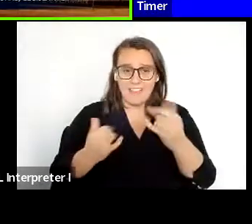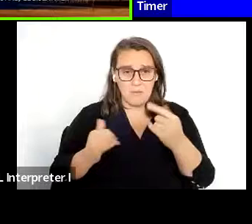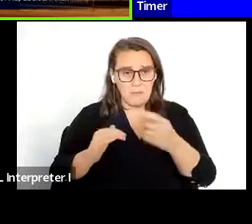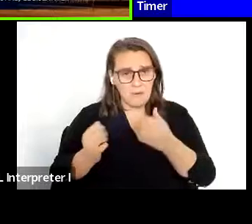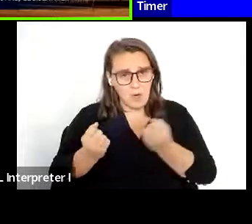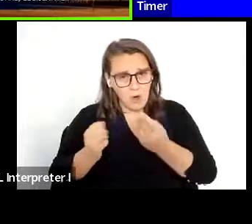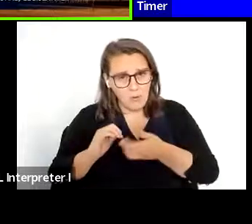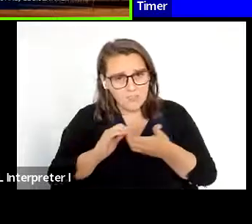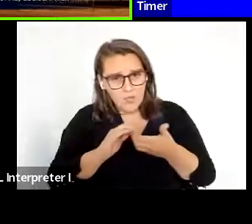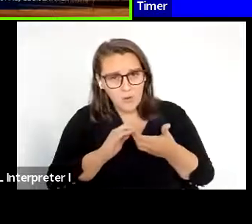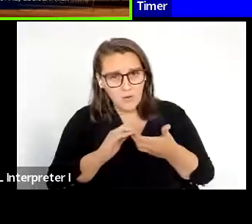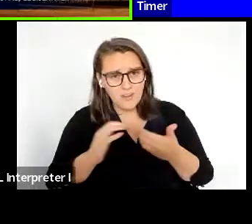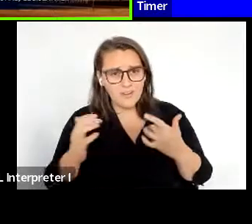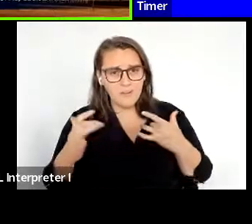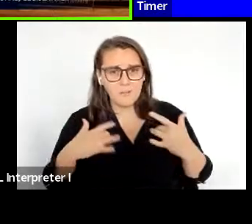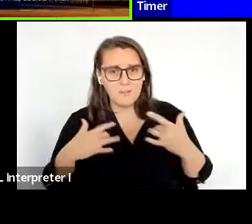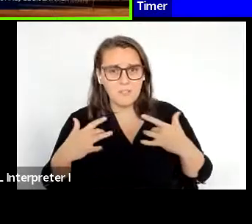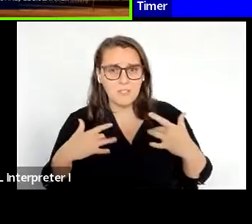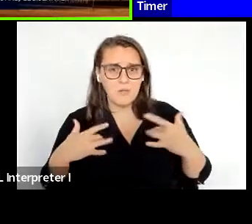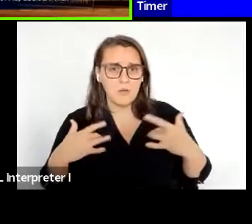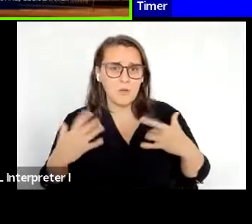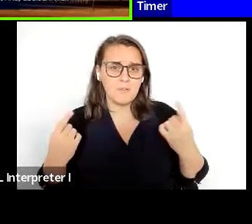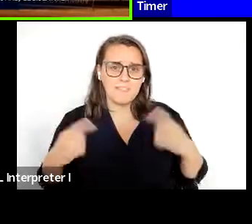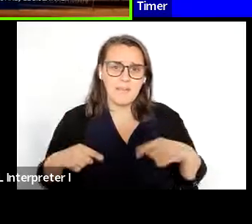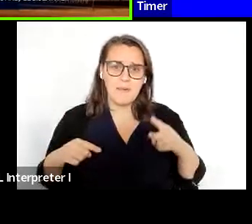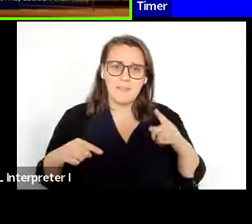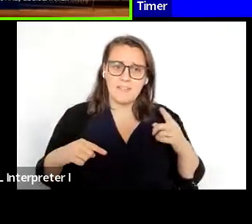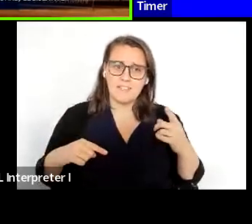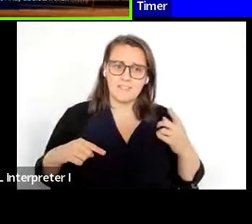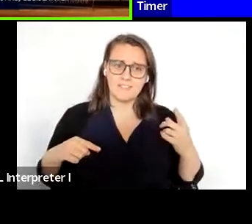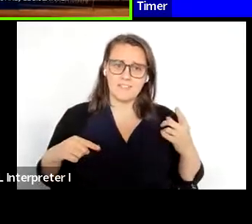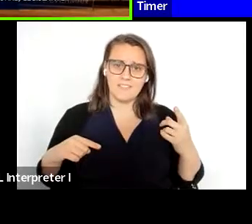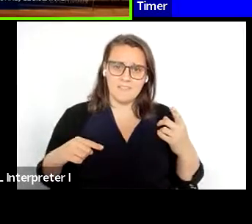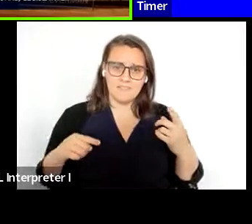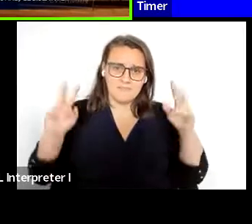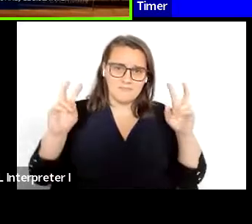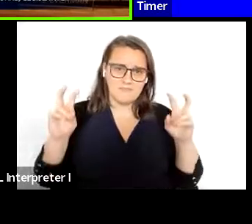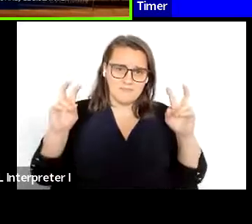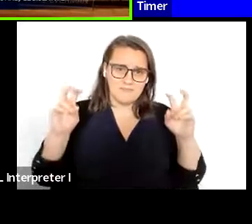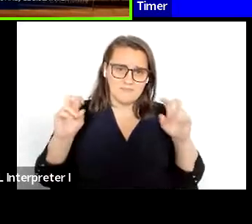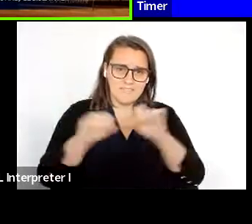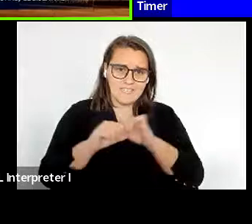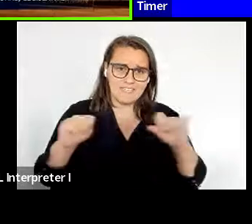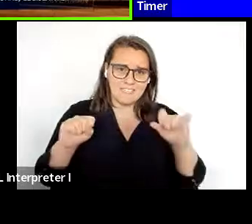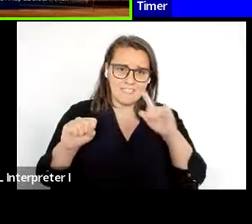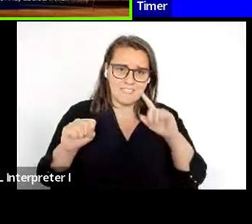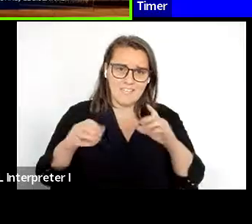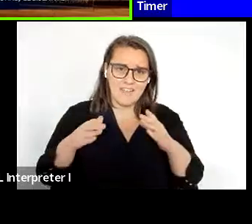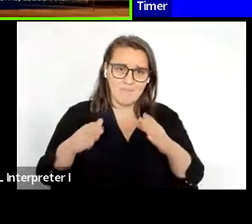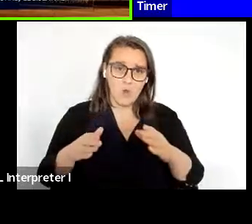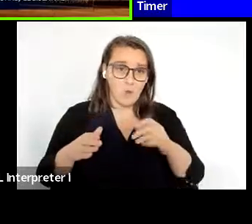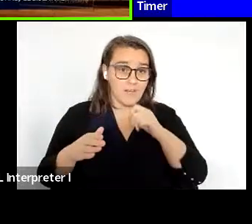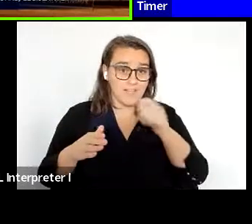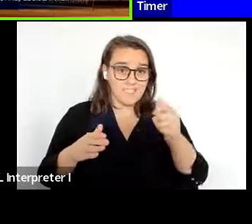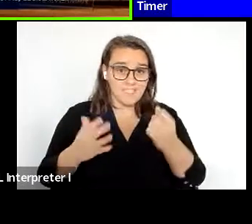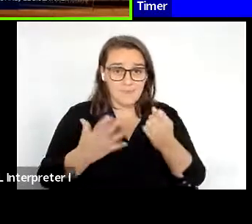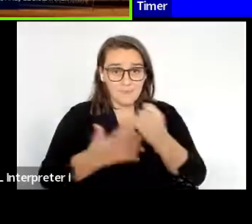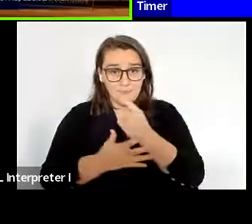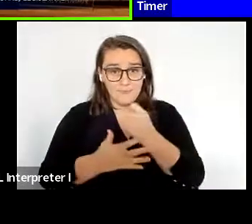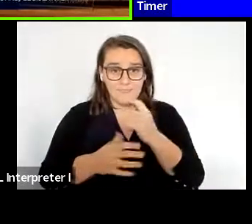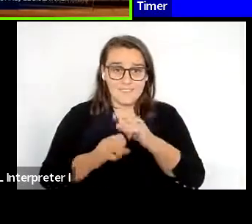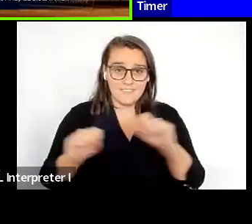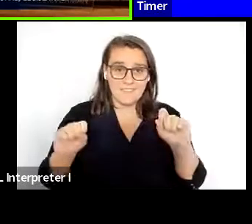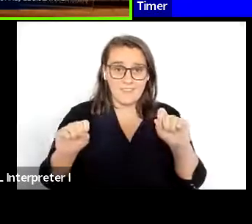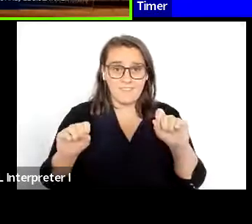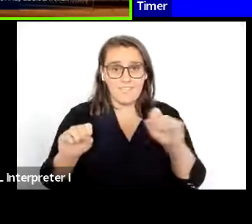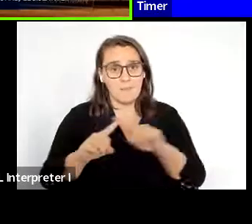little concerned about what we're doing in the precedent we're setting in the name of safe roads, because it's not really about public safety. It's predatory and it's about generating